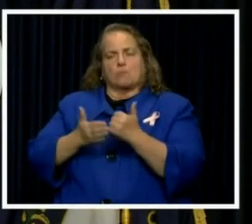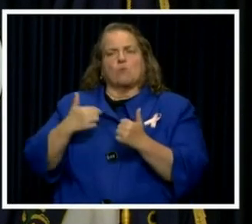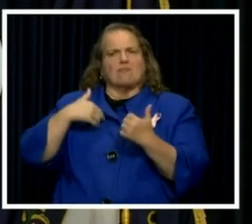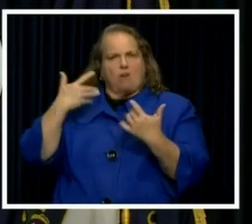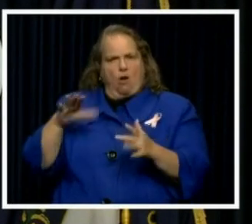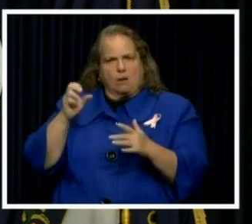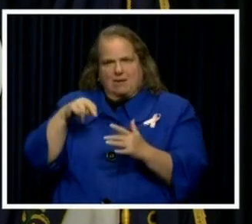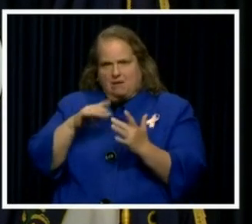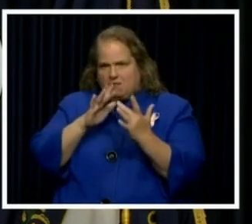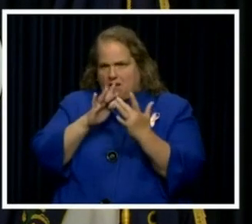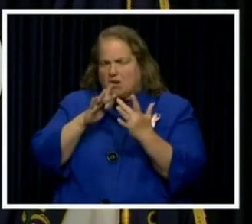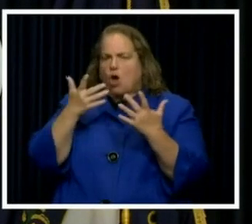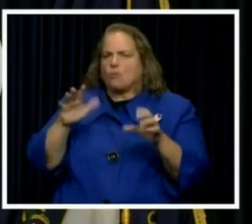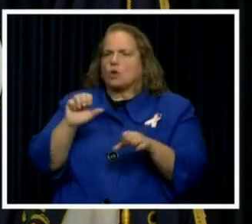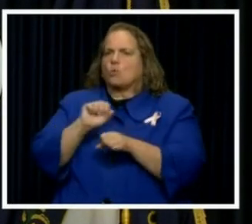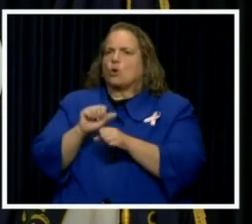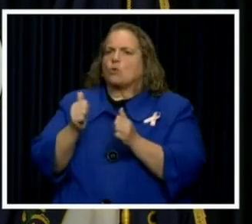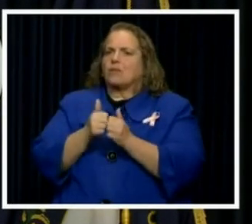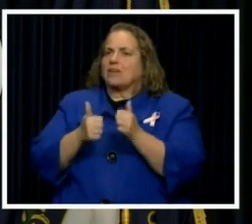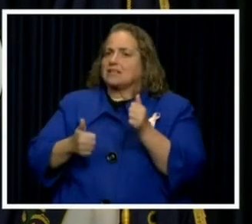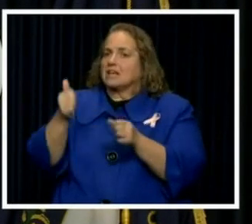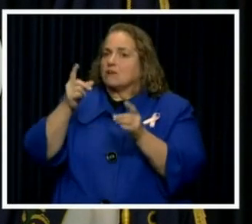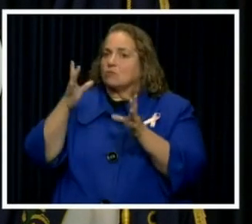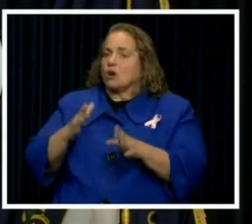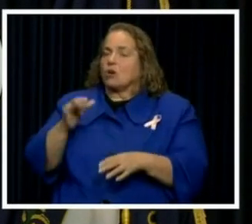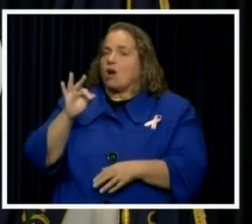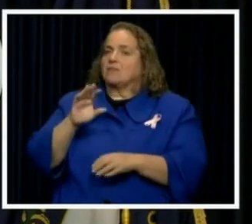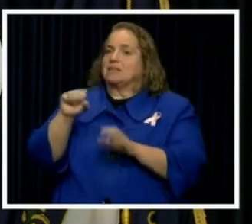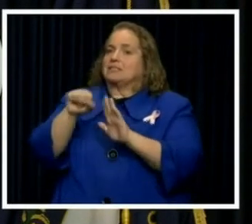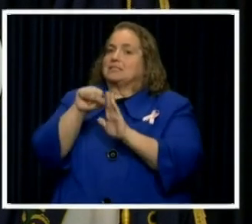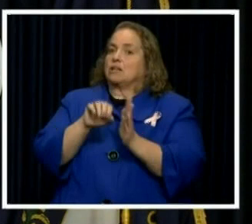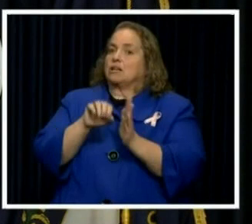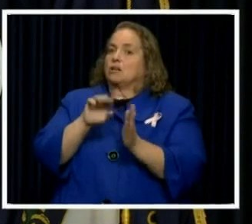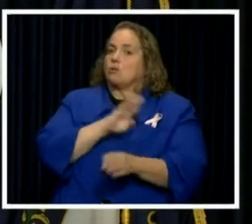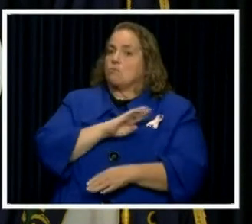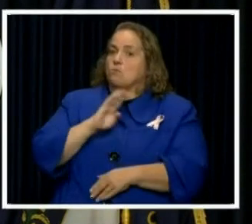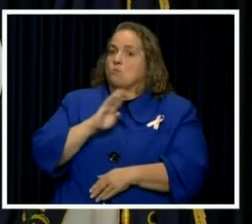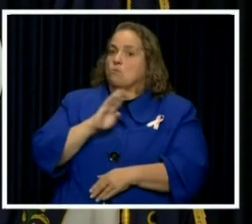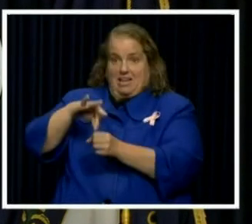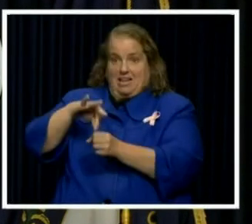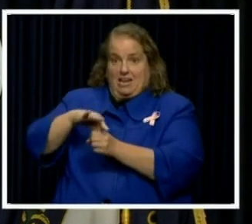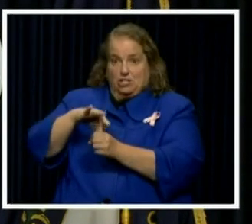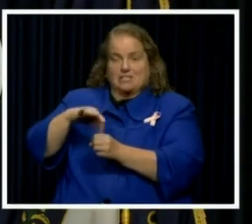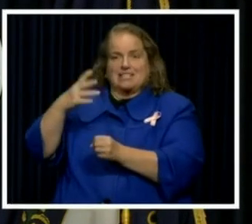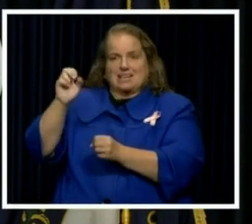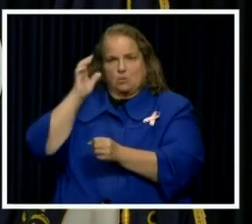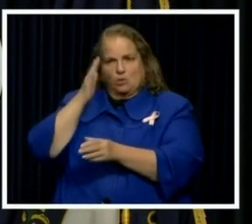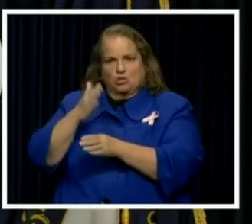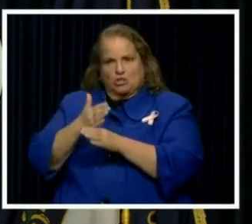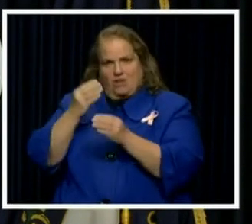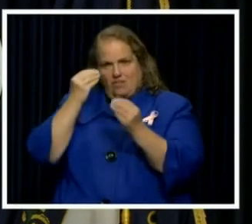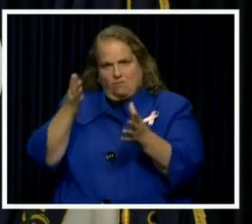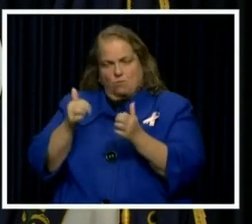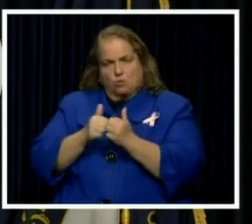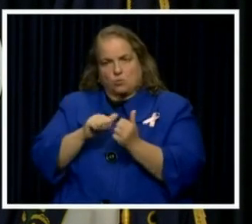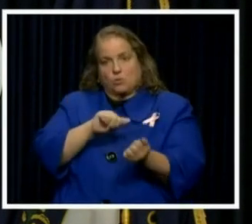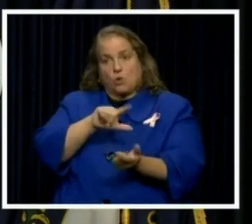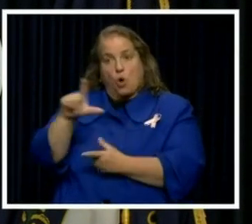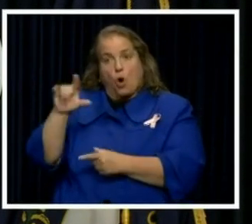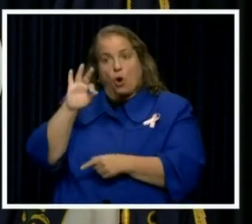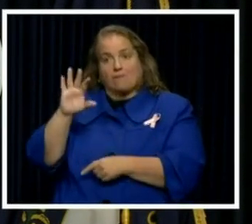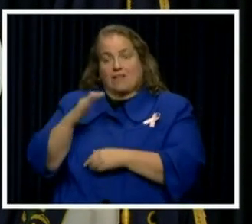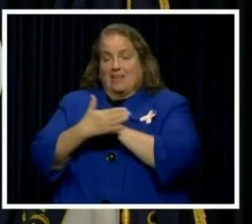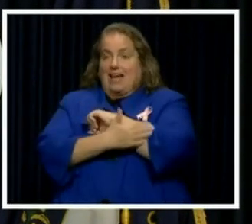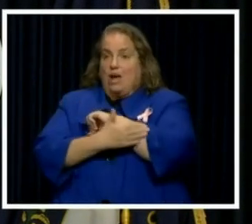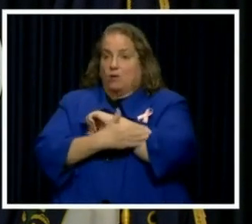already working with the executive director for the State Board of Elections. He, in turn, is going to share this information with all the